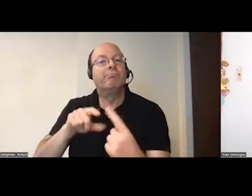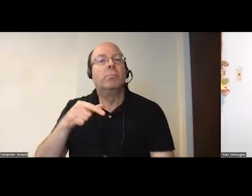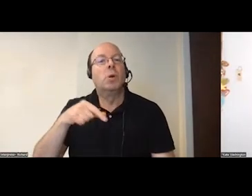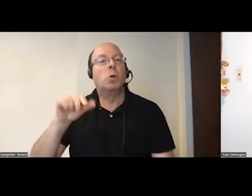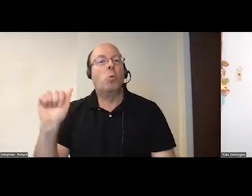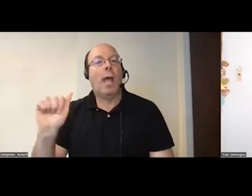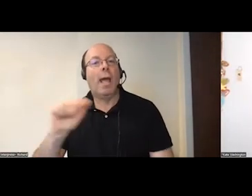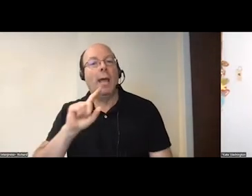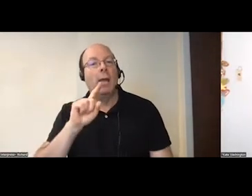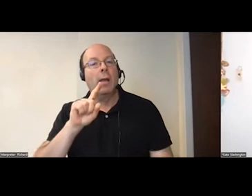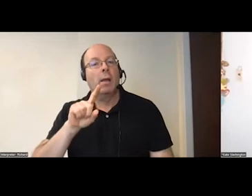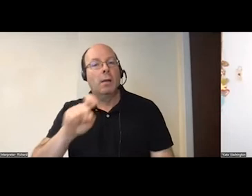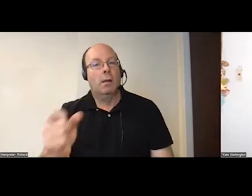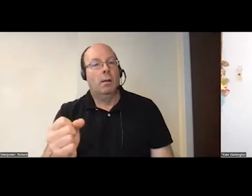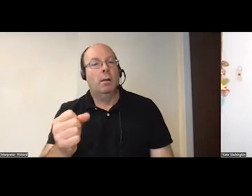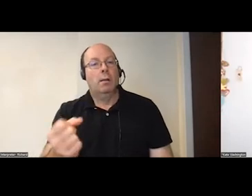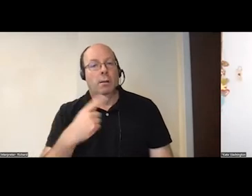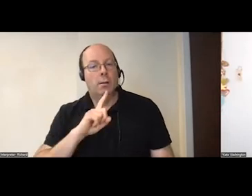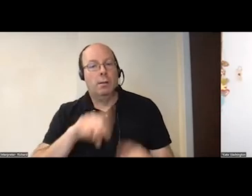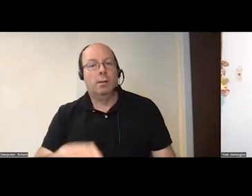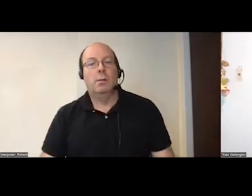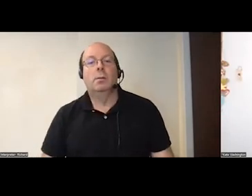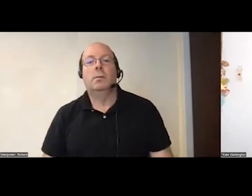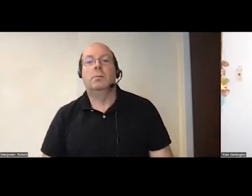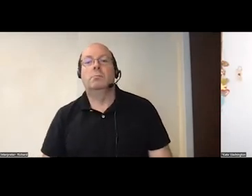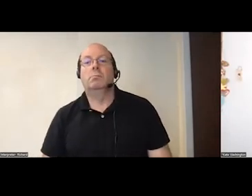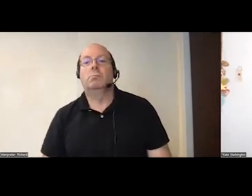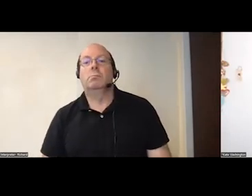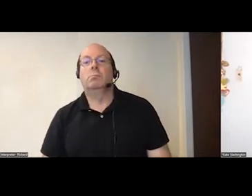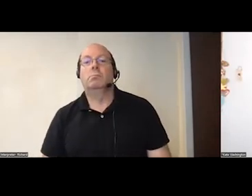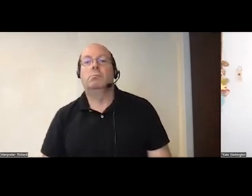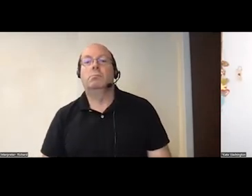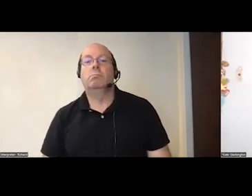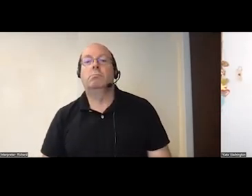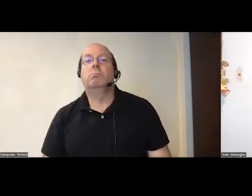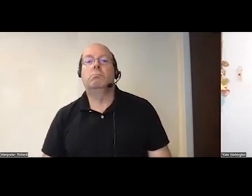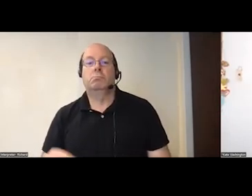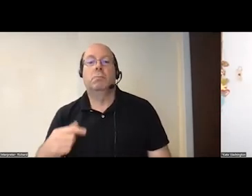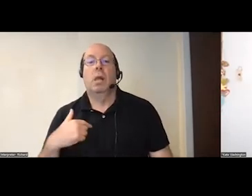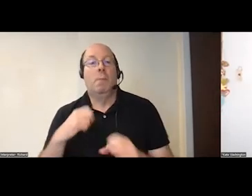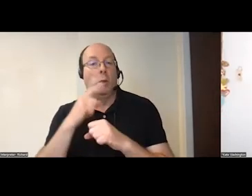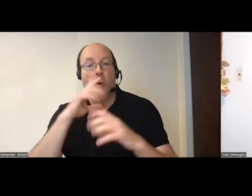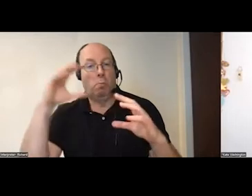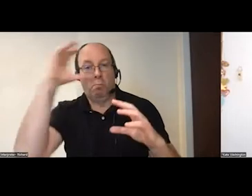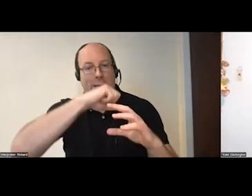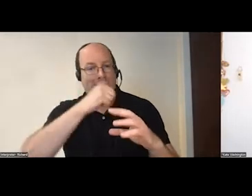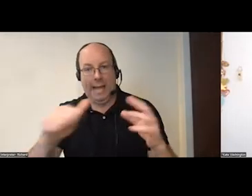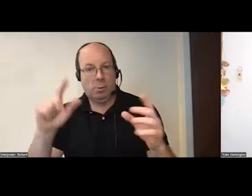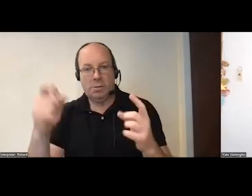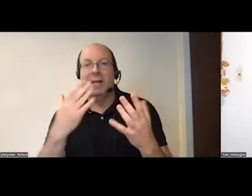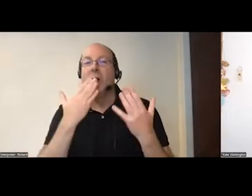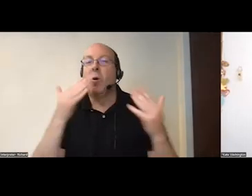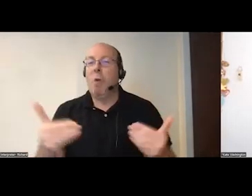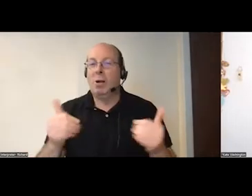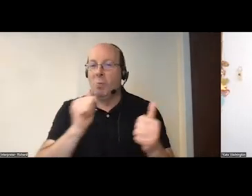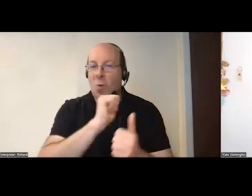again, I'll remind you to make sure that that I don't miss them. Okay, so welcome to